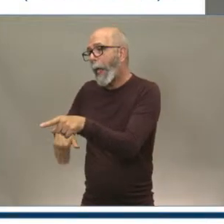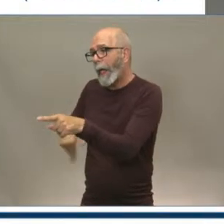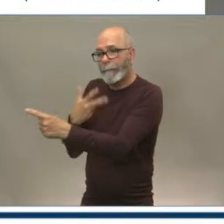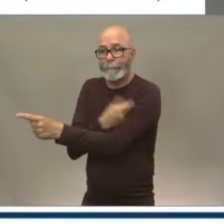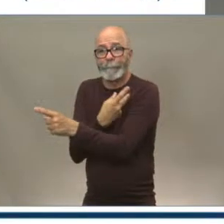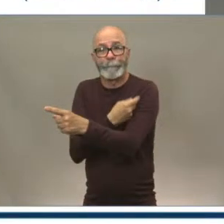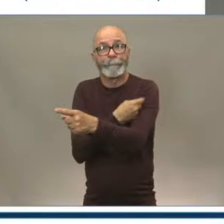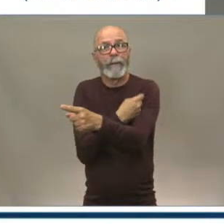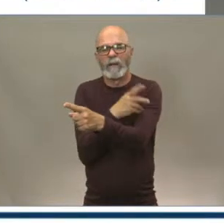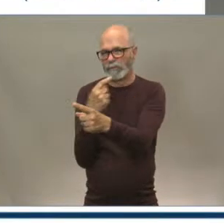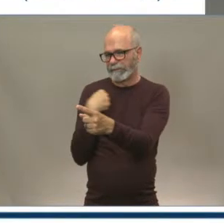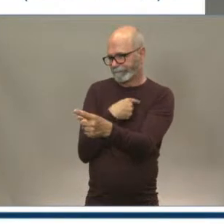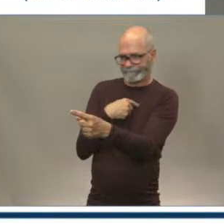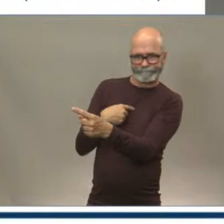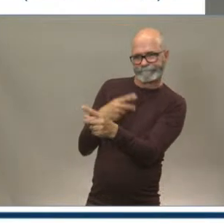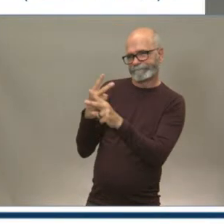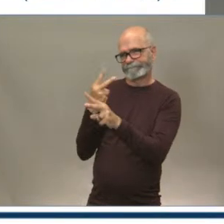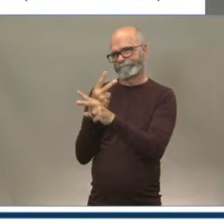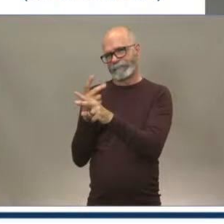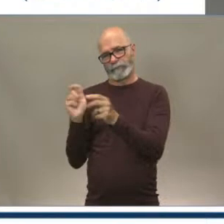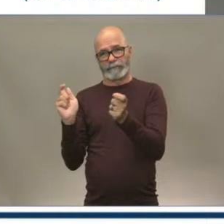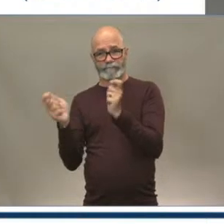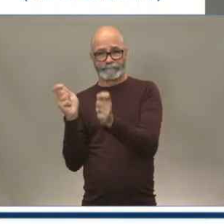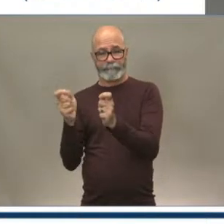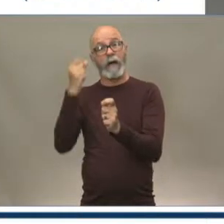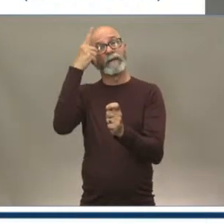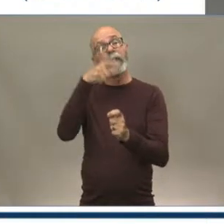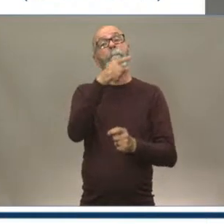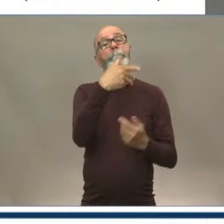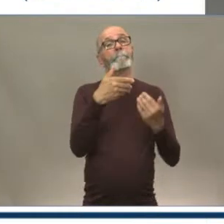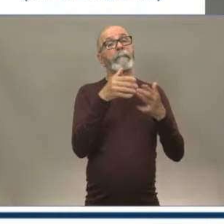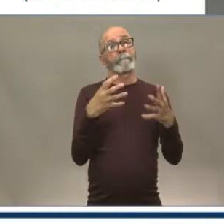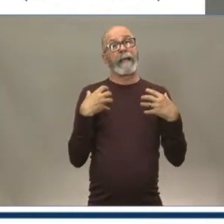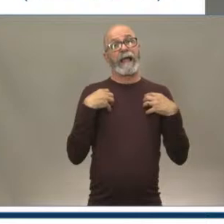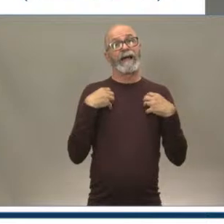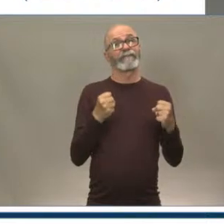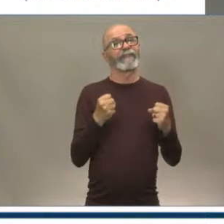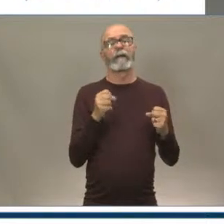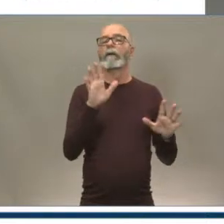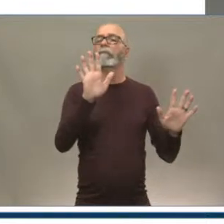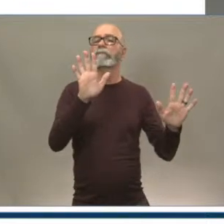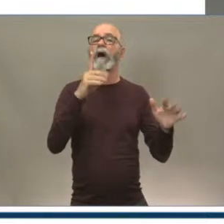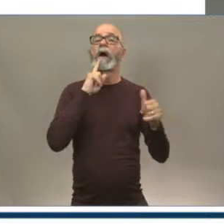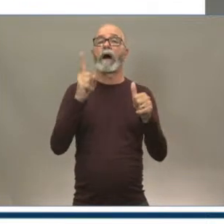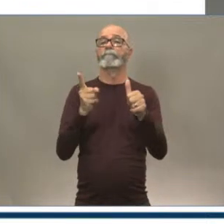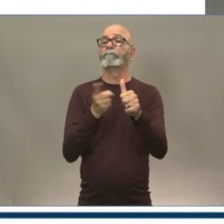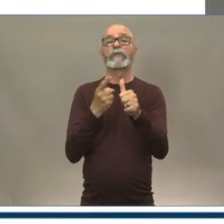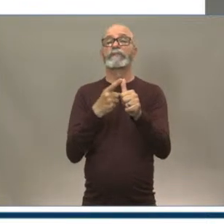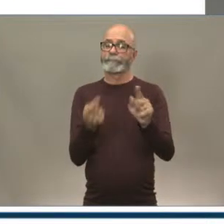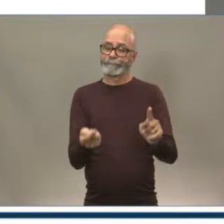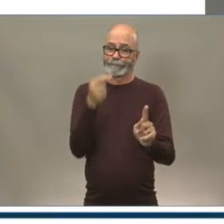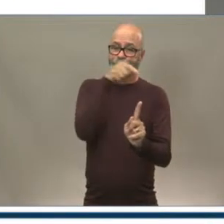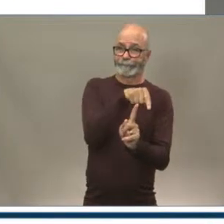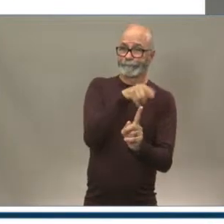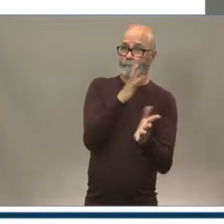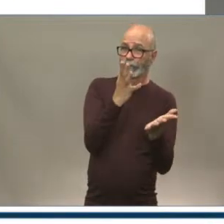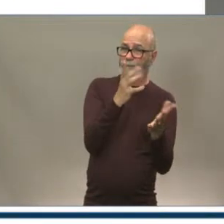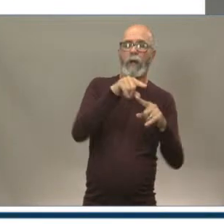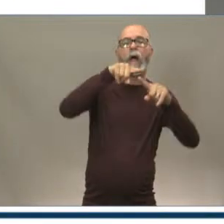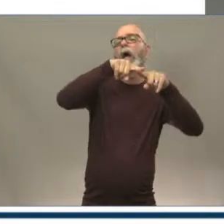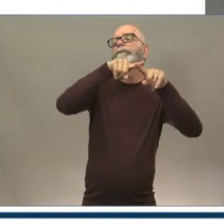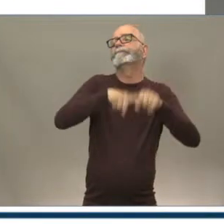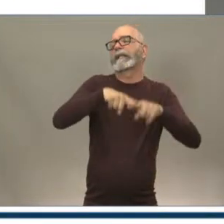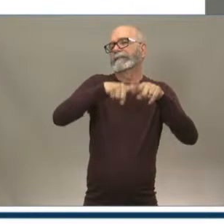the clear consensus of public health is that before we do any of that, a lot of it depends on having a highly